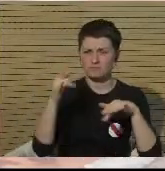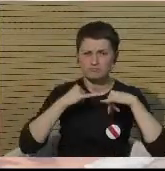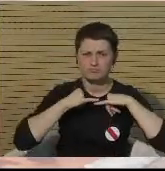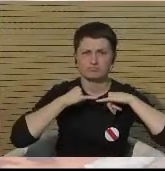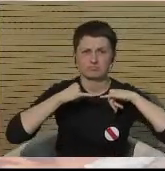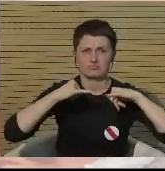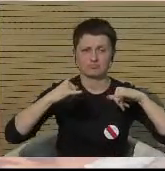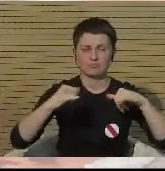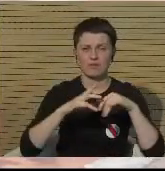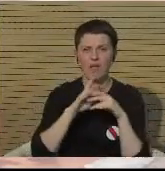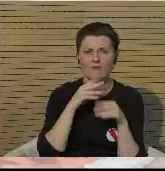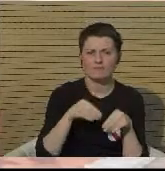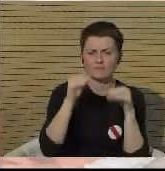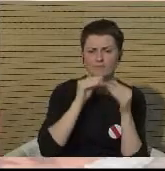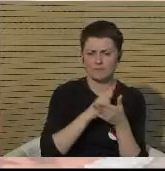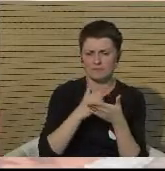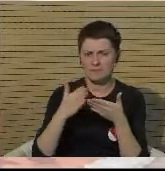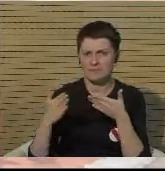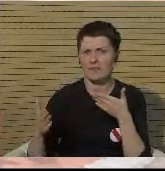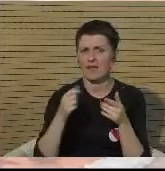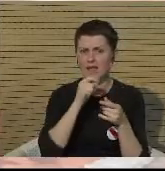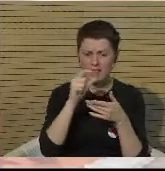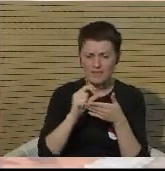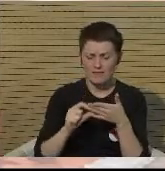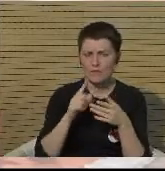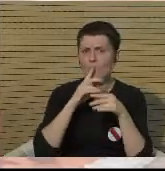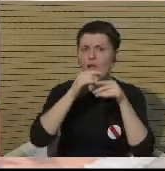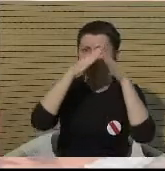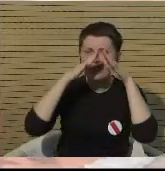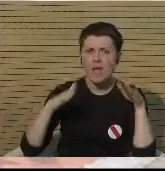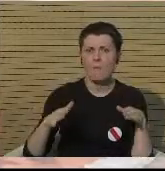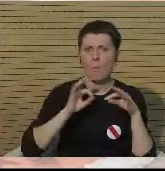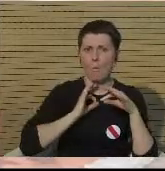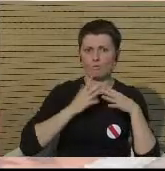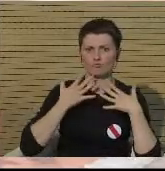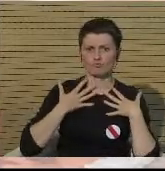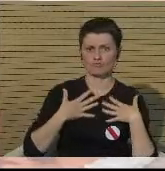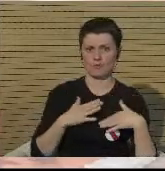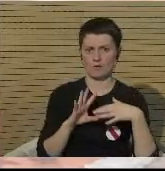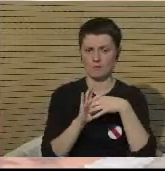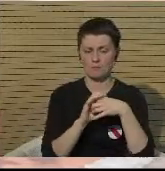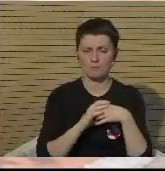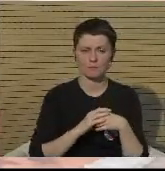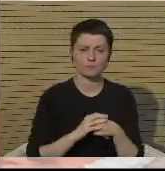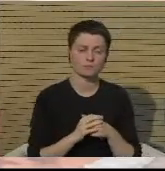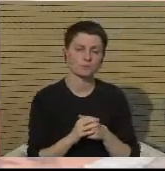na sile pod kocem stronic na kaloriach liter w namiocie mojego ciała.